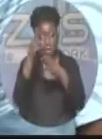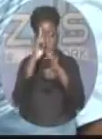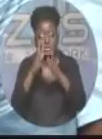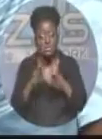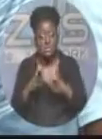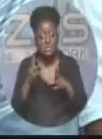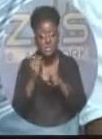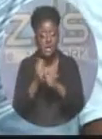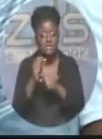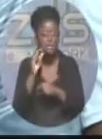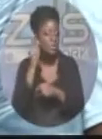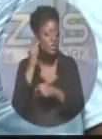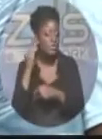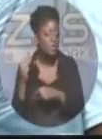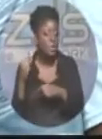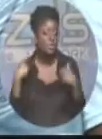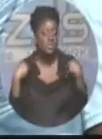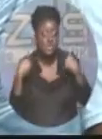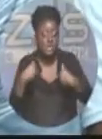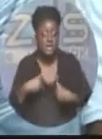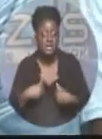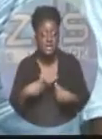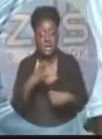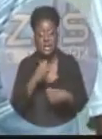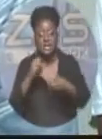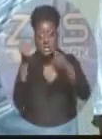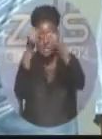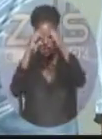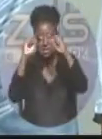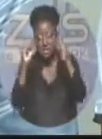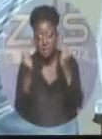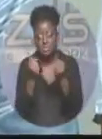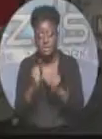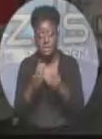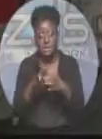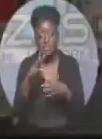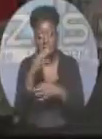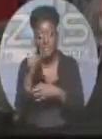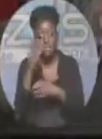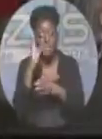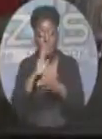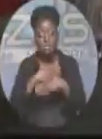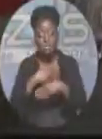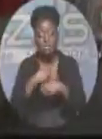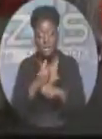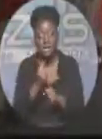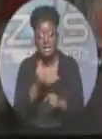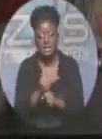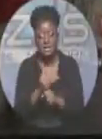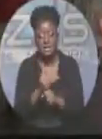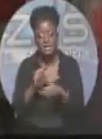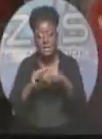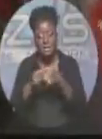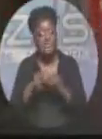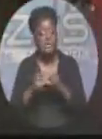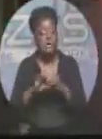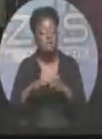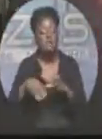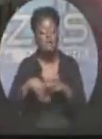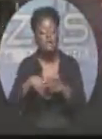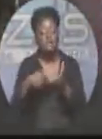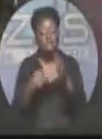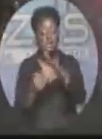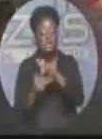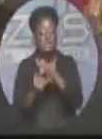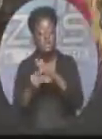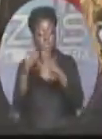them will be created by artist John Beadle. JCNP Chairman Silbert Ferguson says a number of outstanding Bahamians, including the